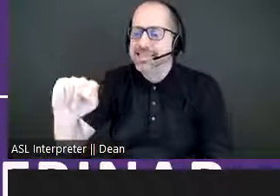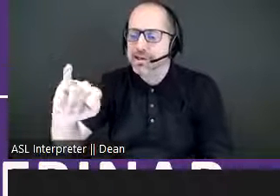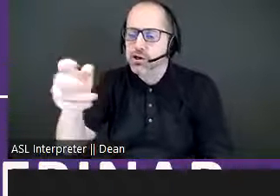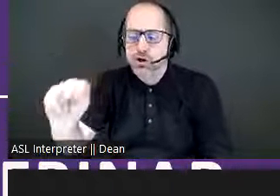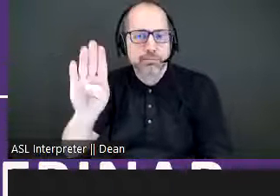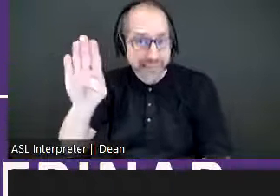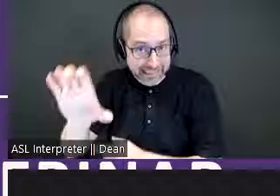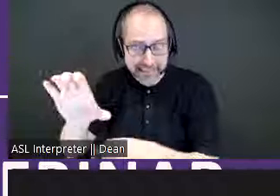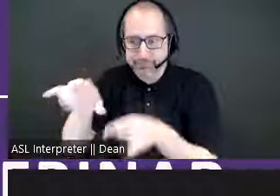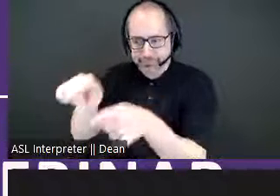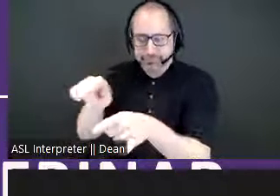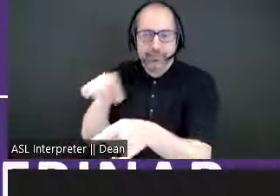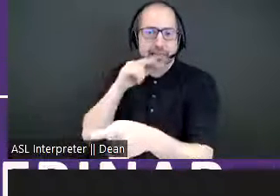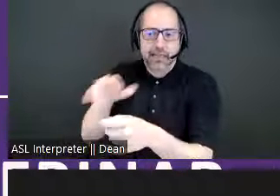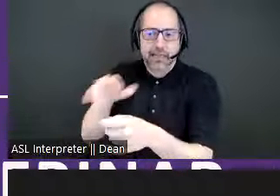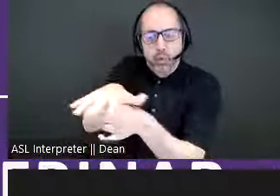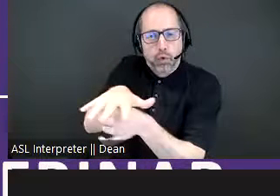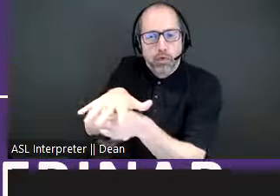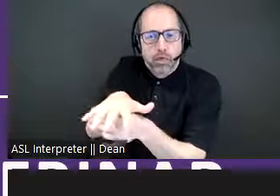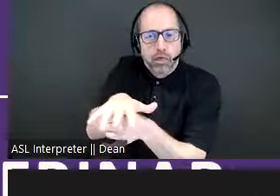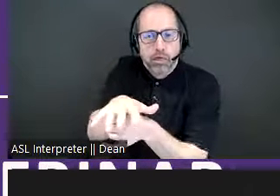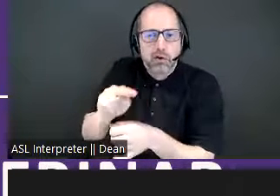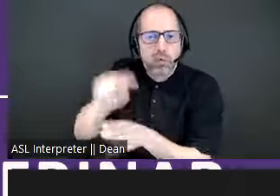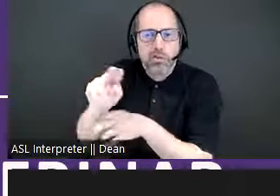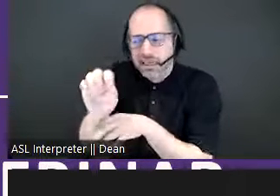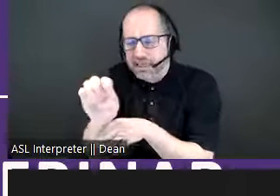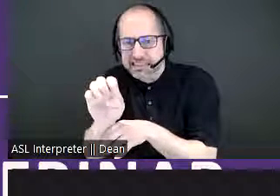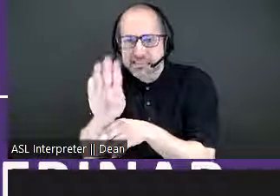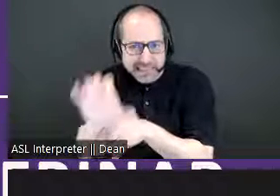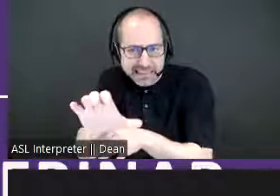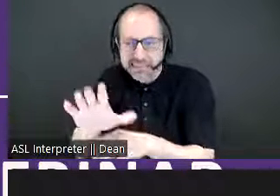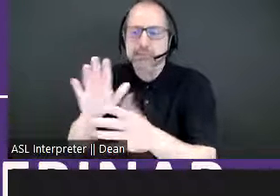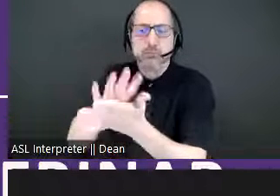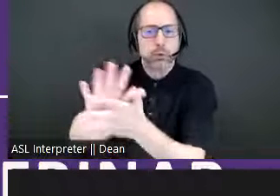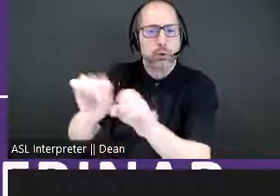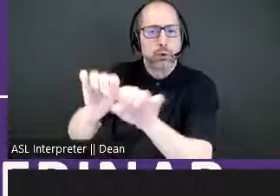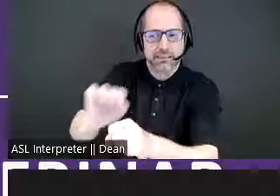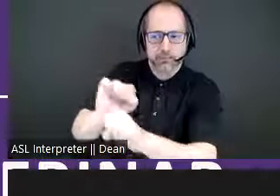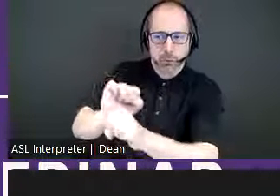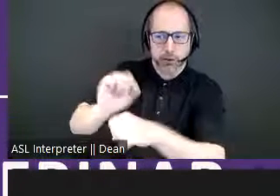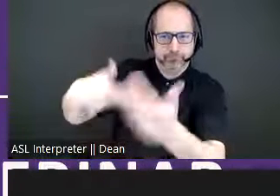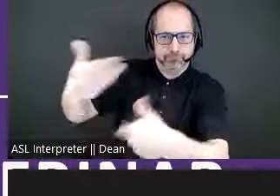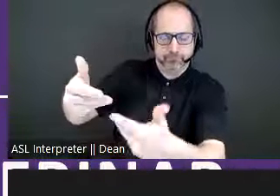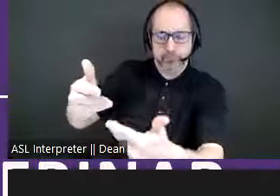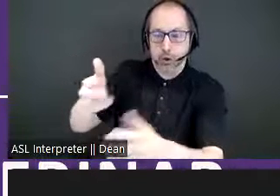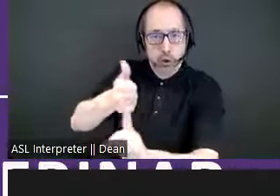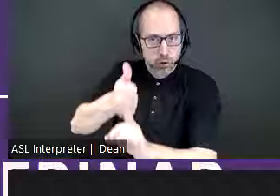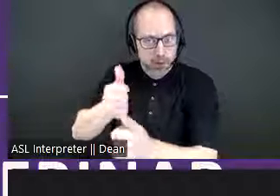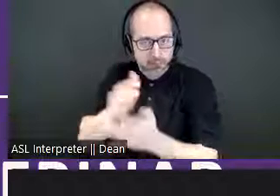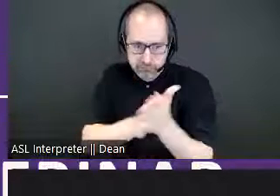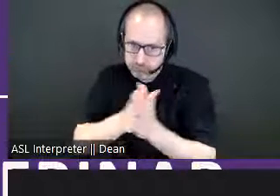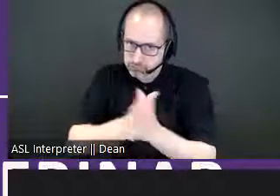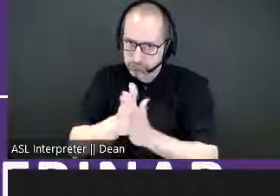system in the rural area in the northeast of British Columbia. And she's keenly interested in future